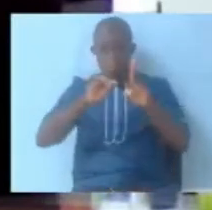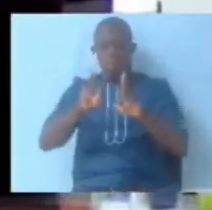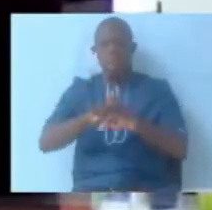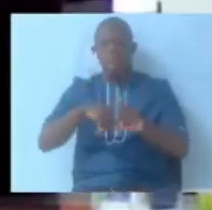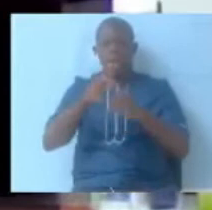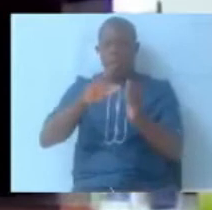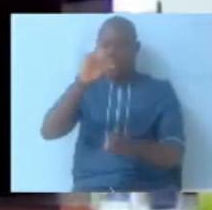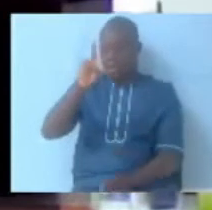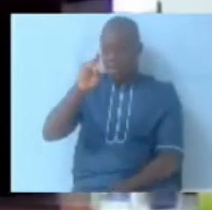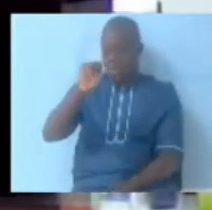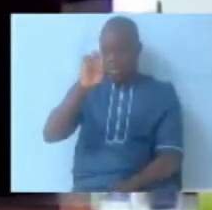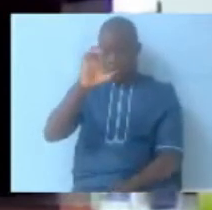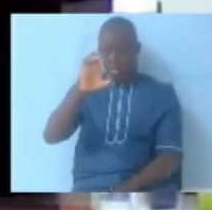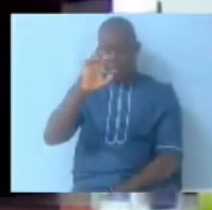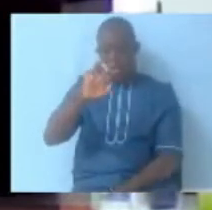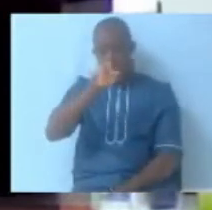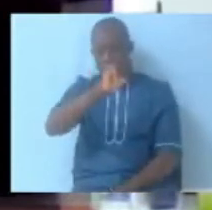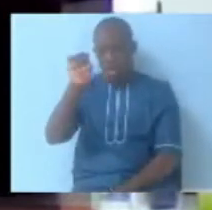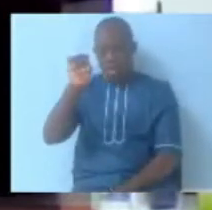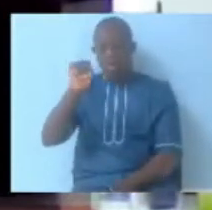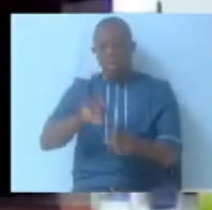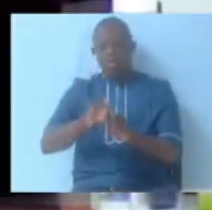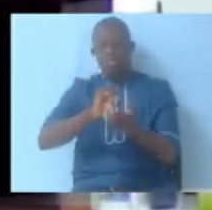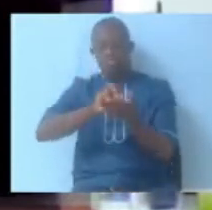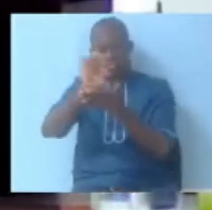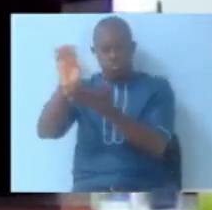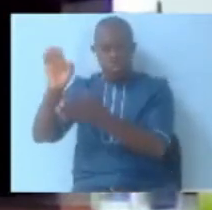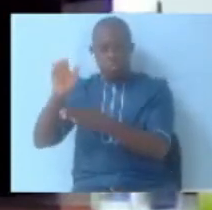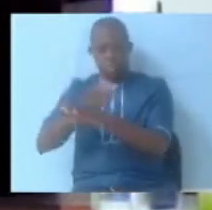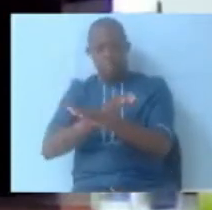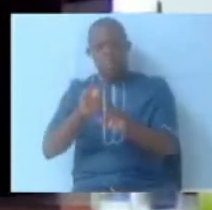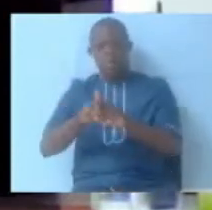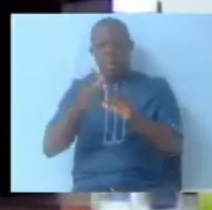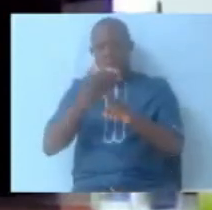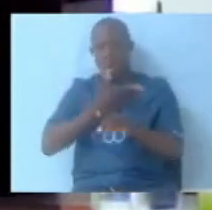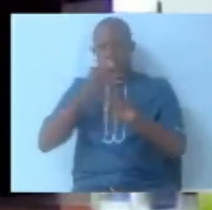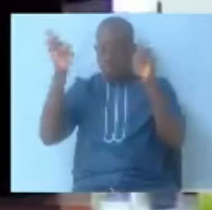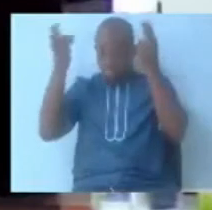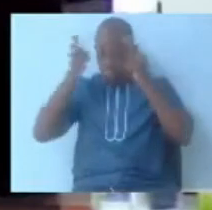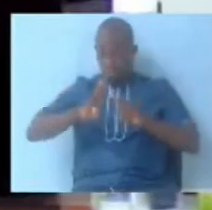passed. Yes. They were ordinary legislation at the time.